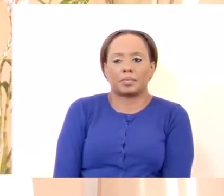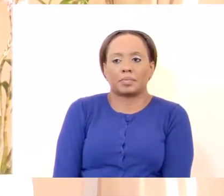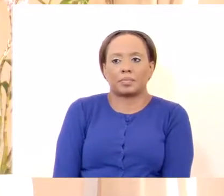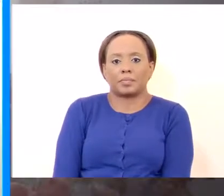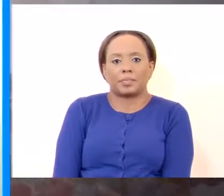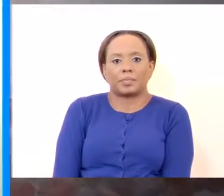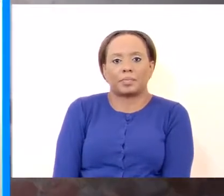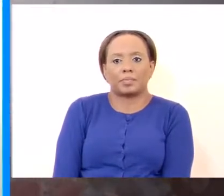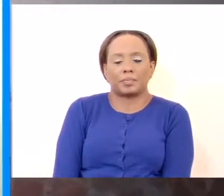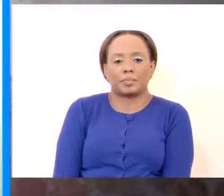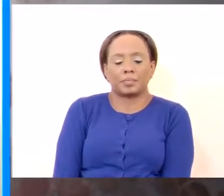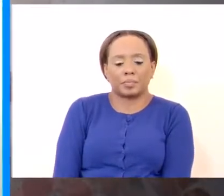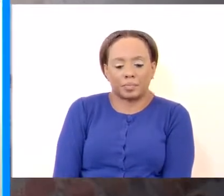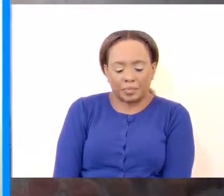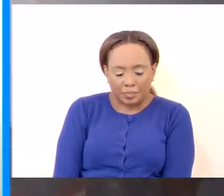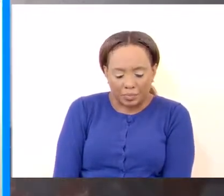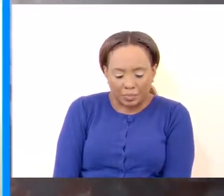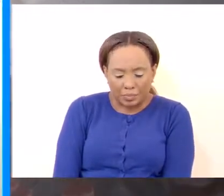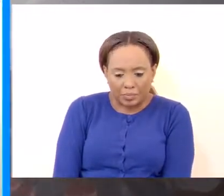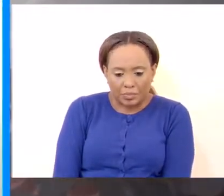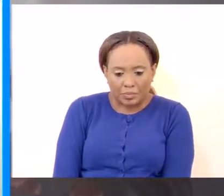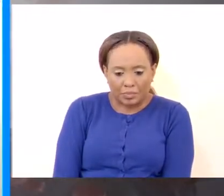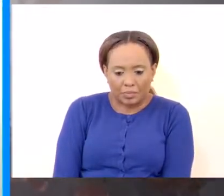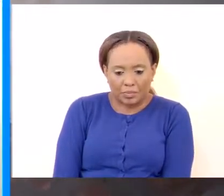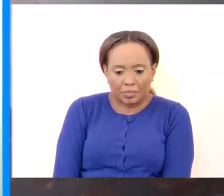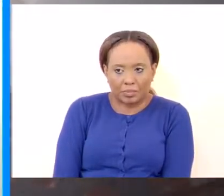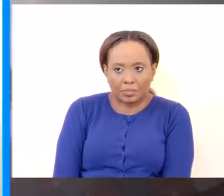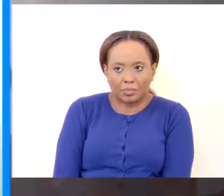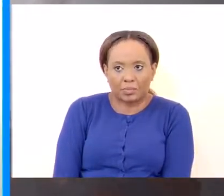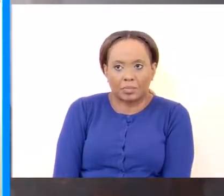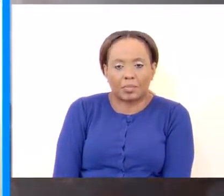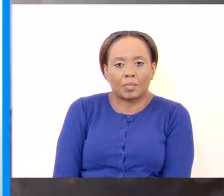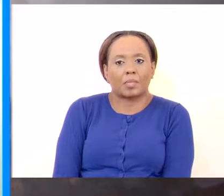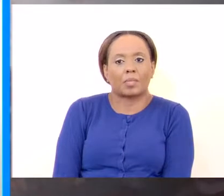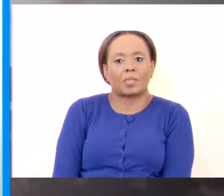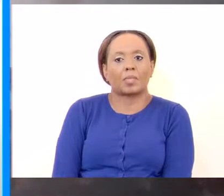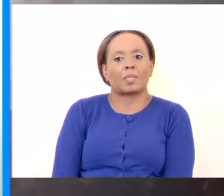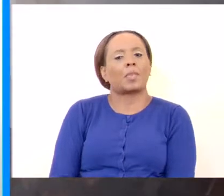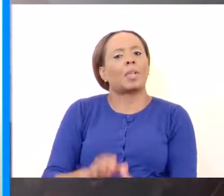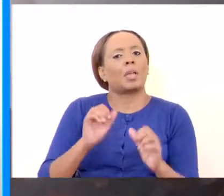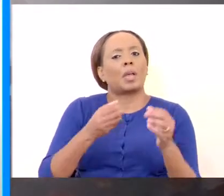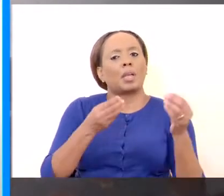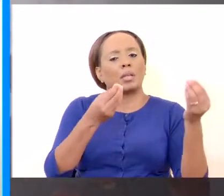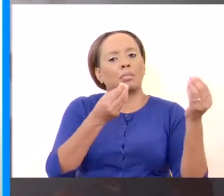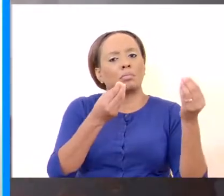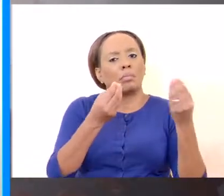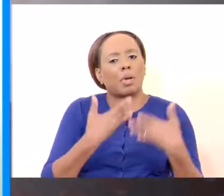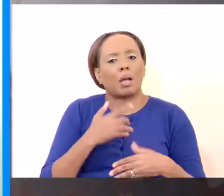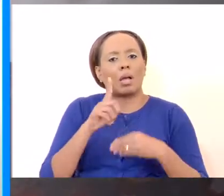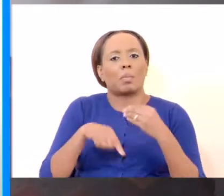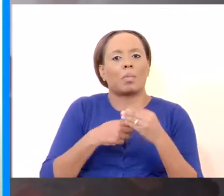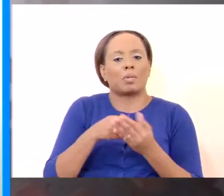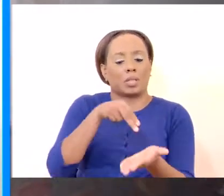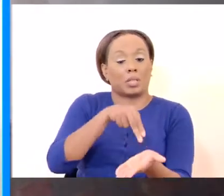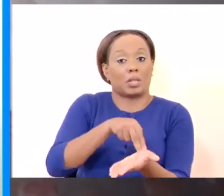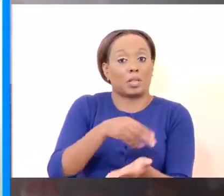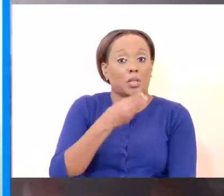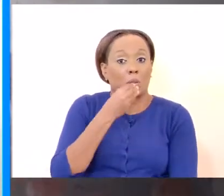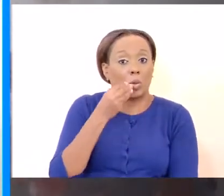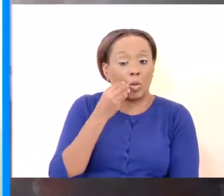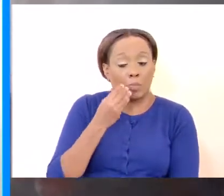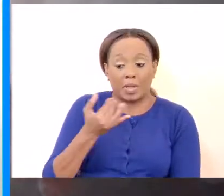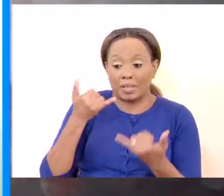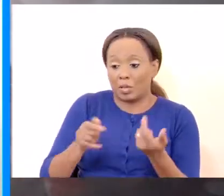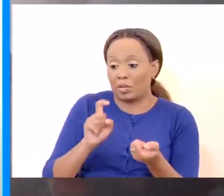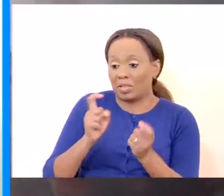Before you go, can you give me an update on the nursing home that is now the isolation facility? And can you tell me whether